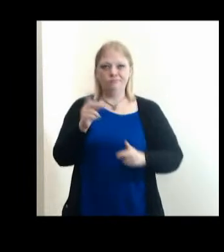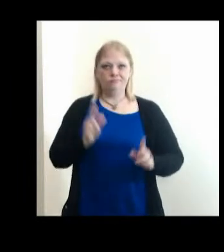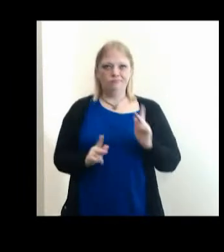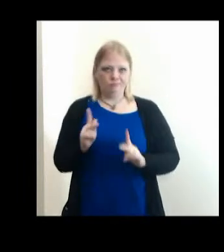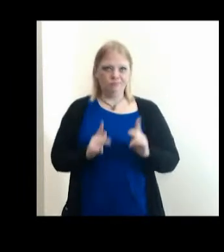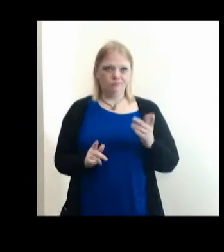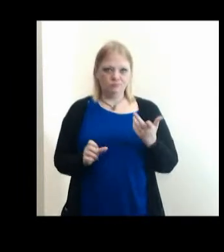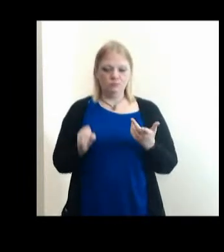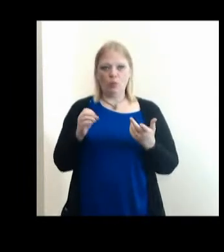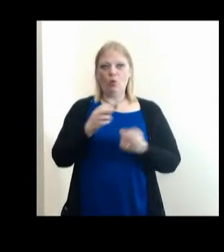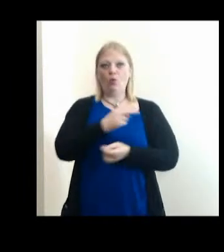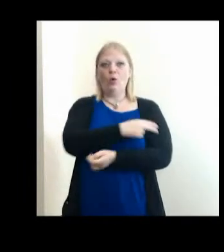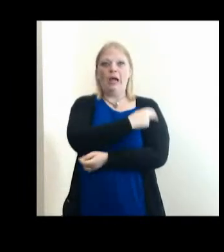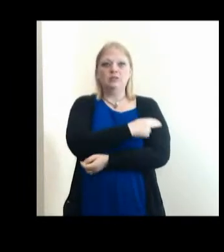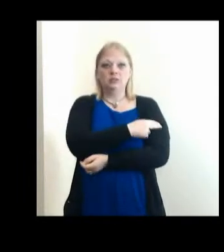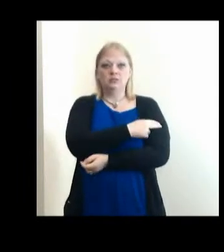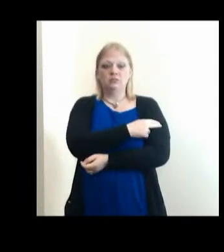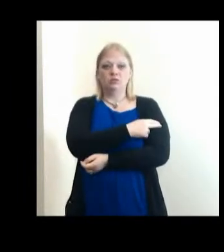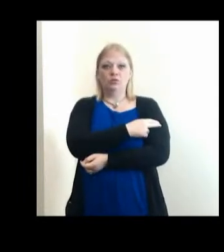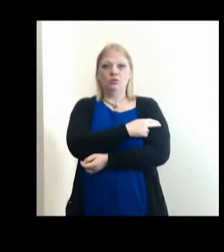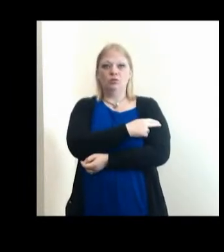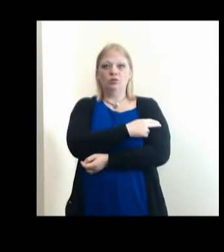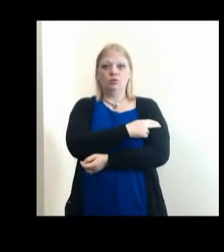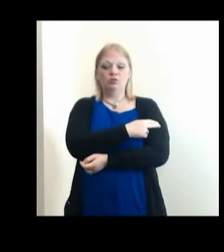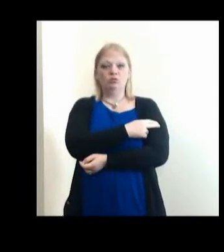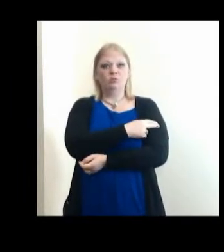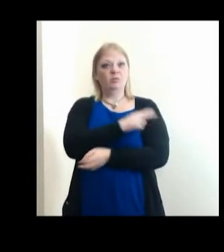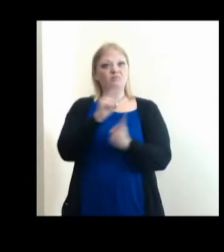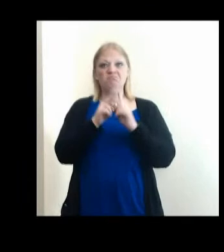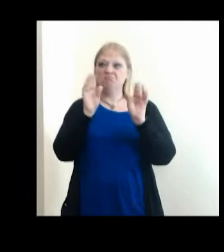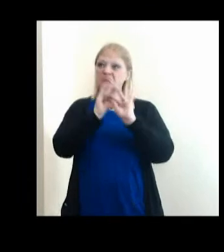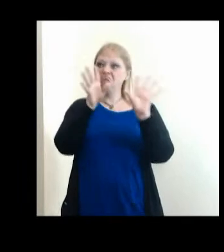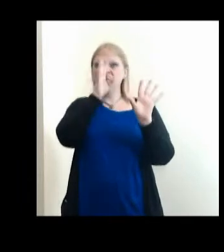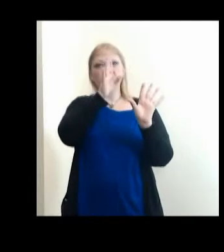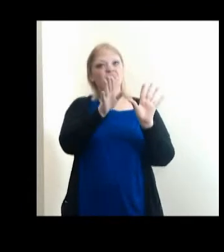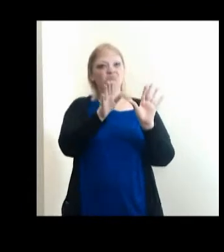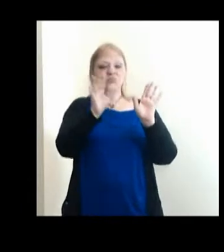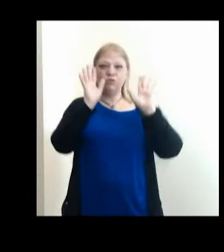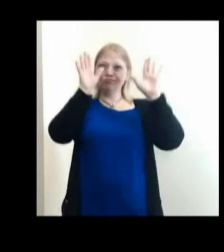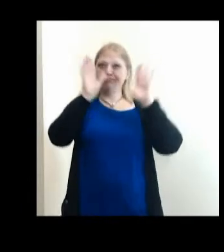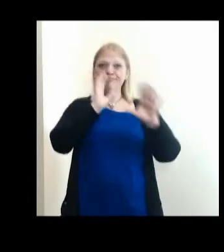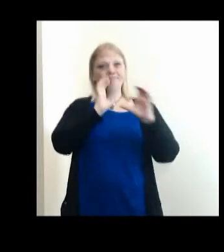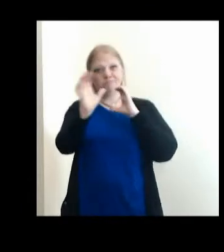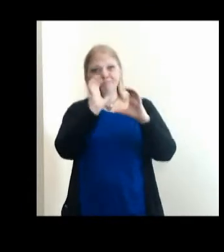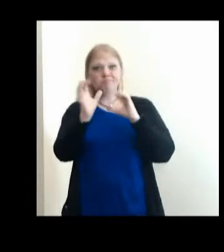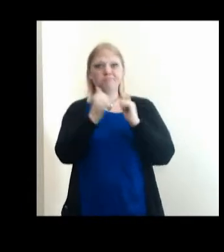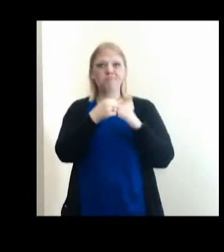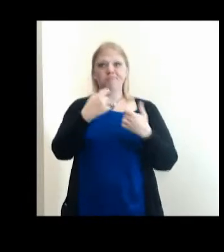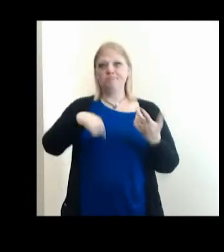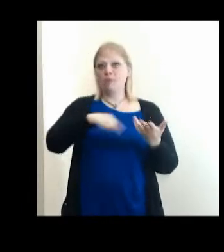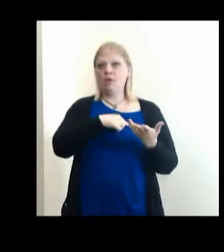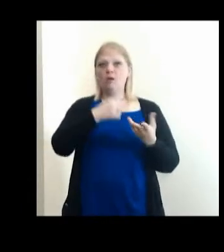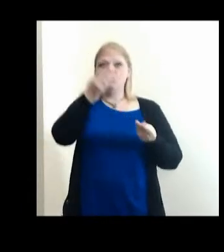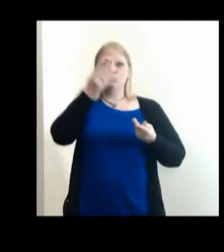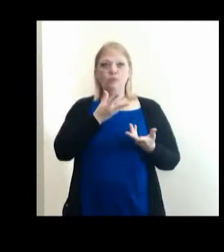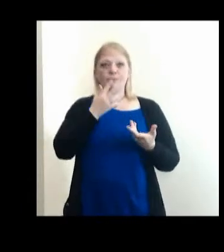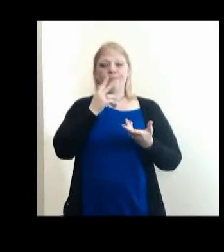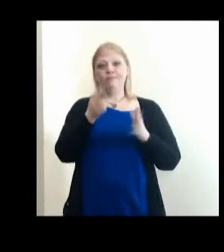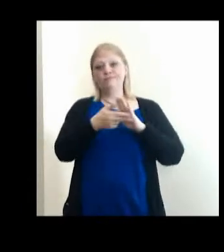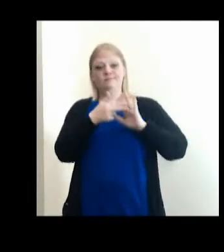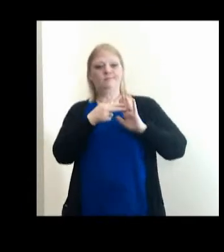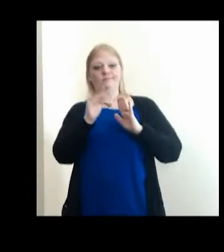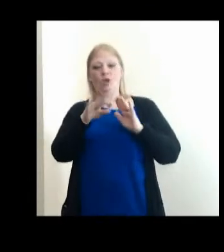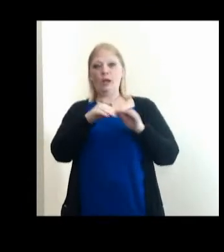the hospitals have been very forthcoming, really great communication with us, telling us about the status of